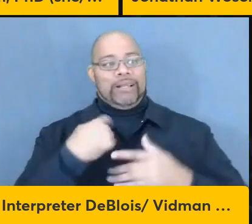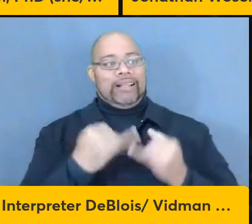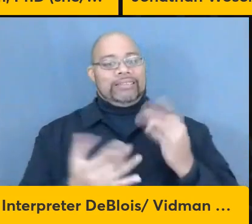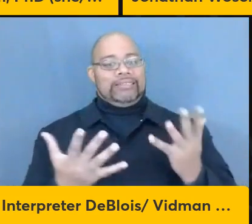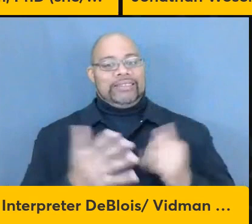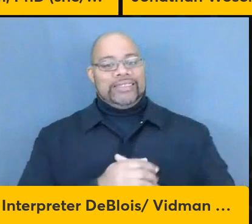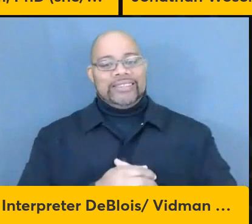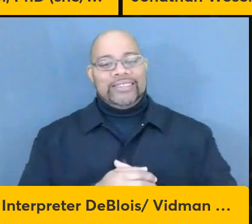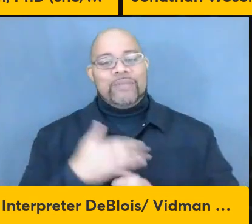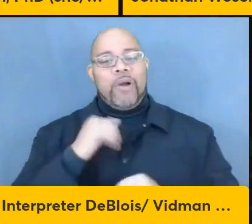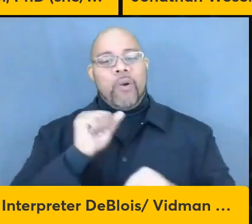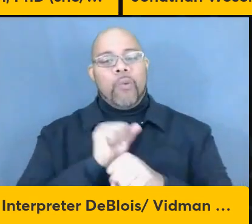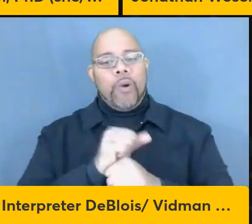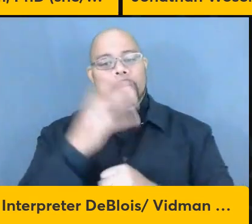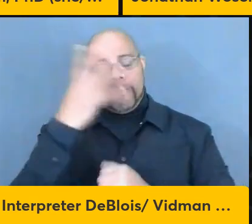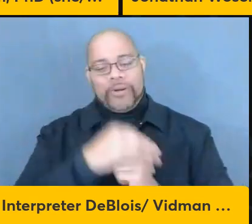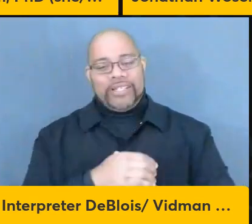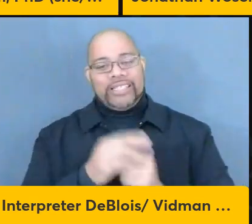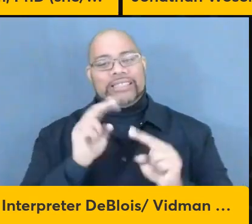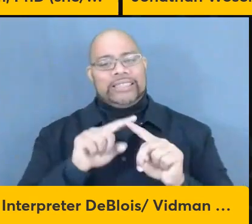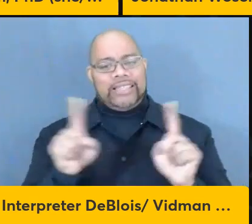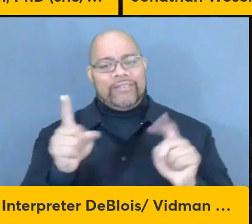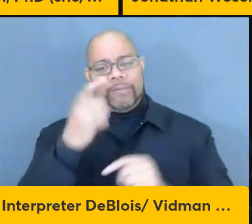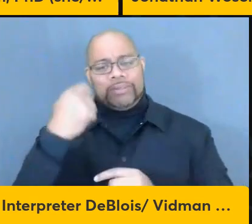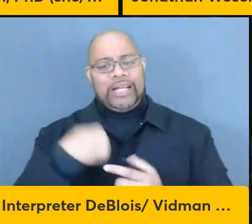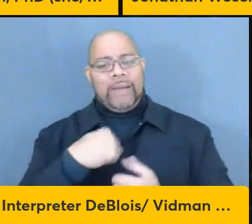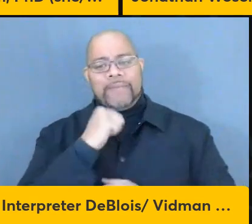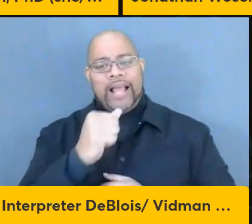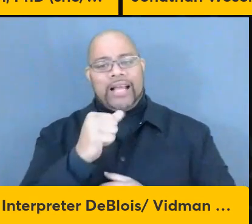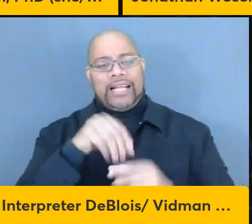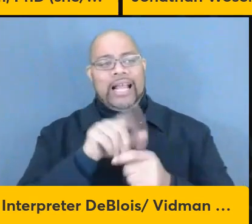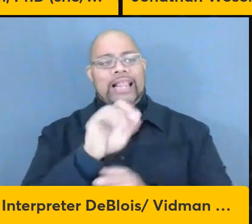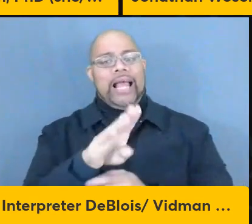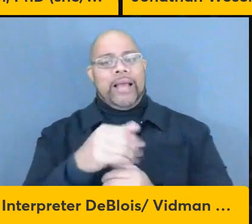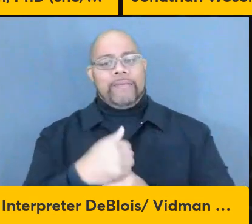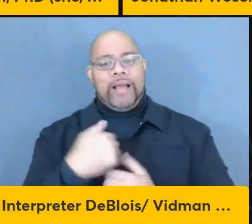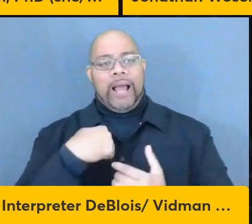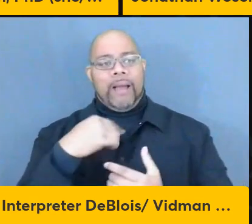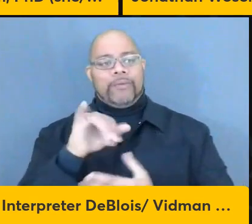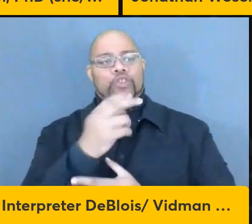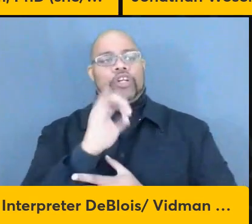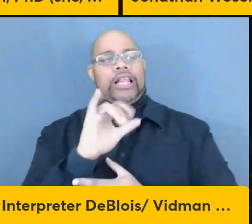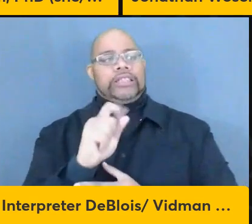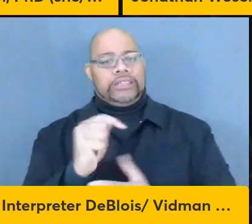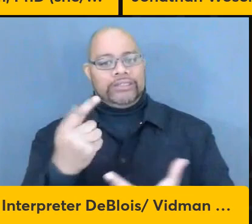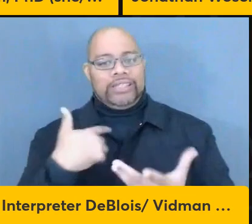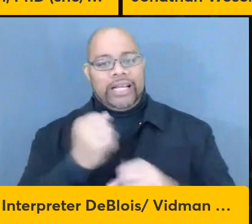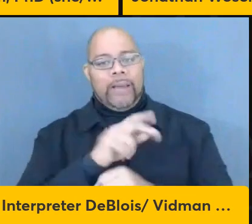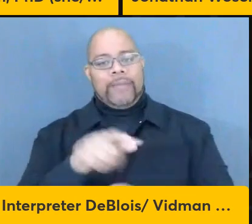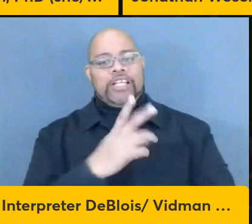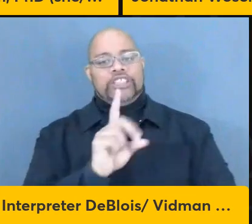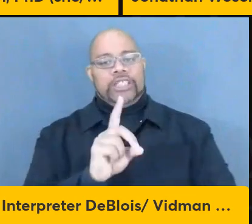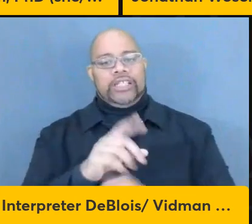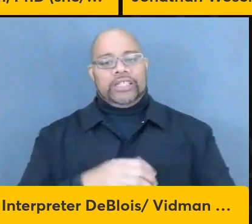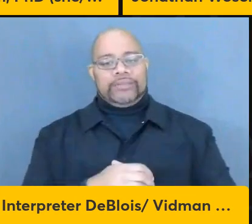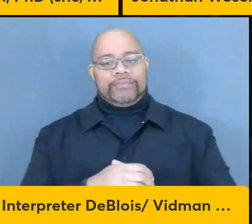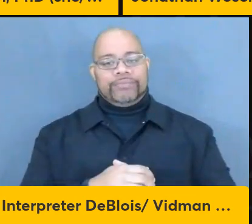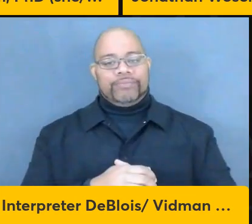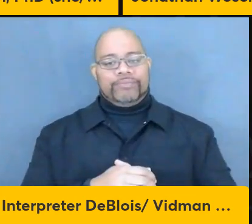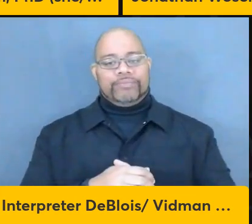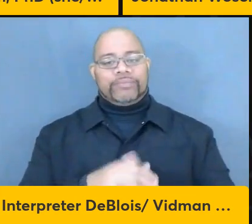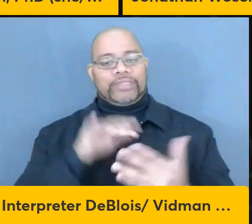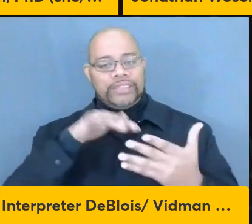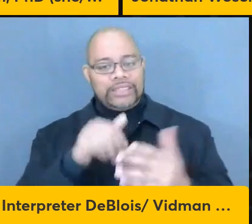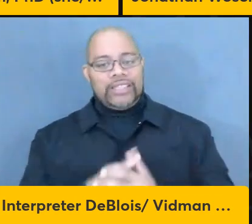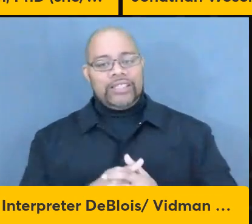So yes, my work is pretty different because I'm not in the lab. I'm a journalist. I got my PhD